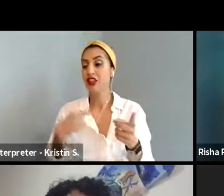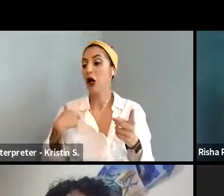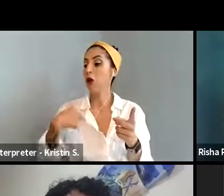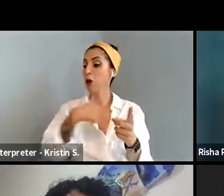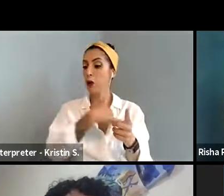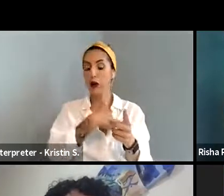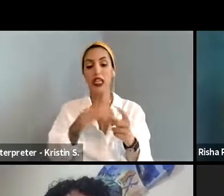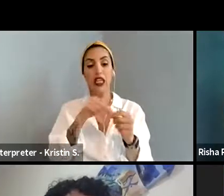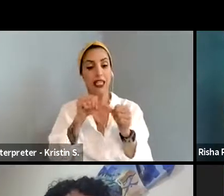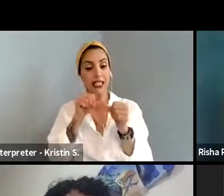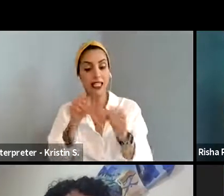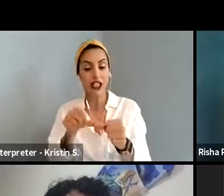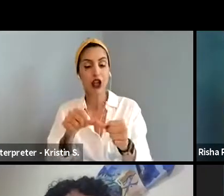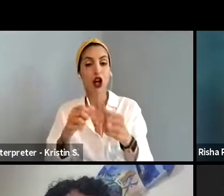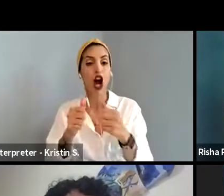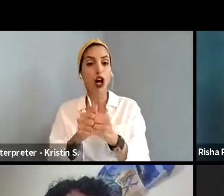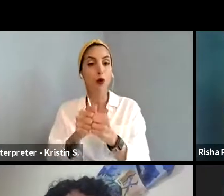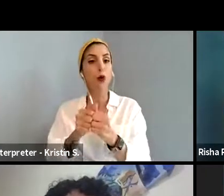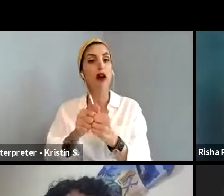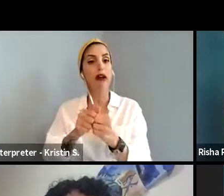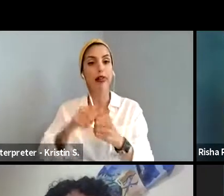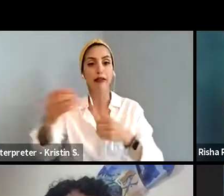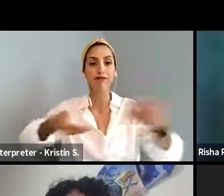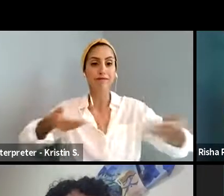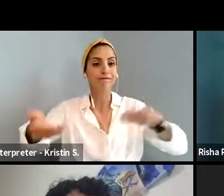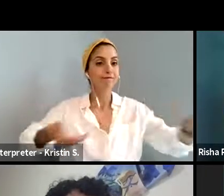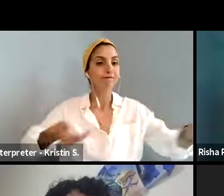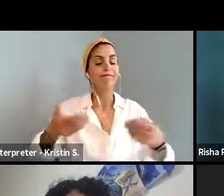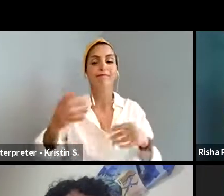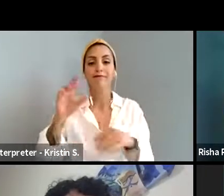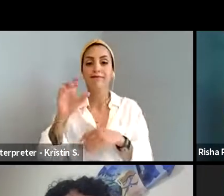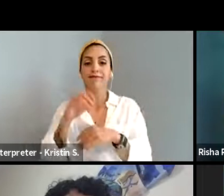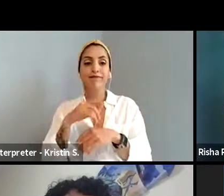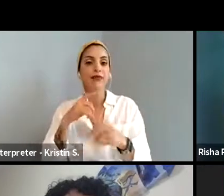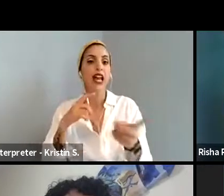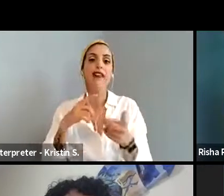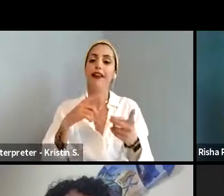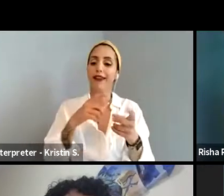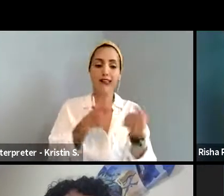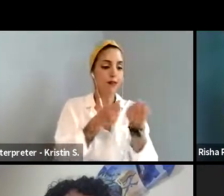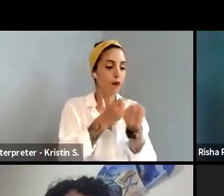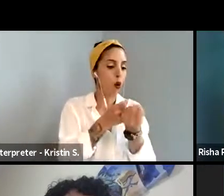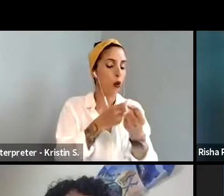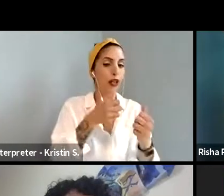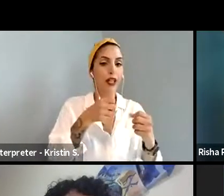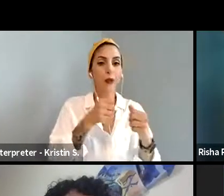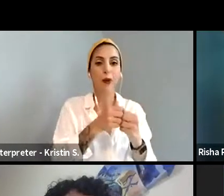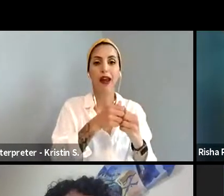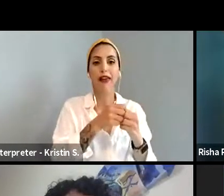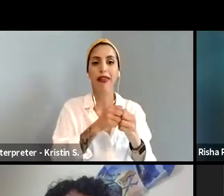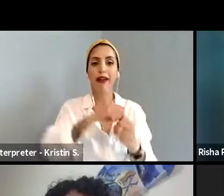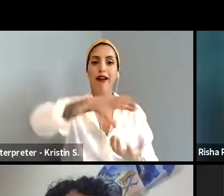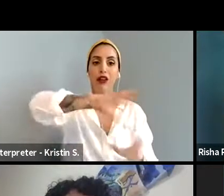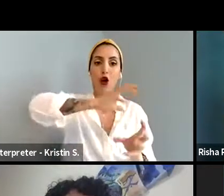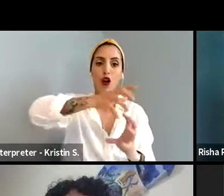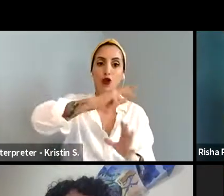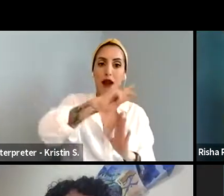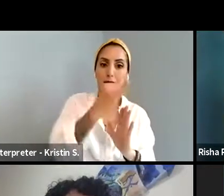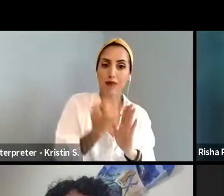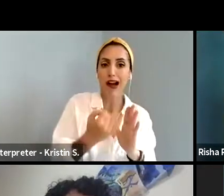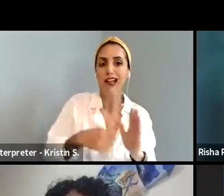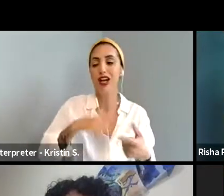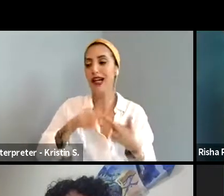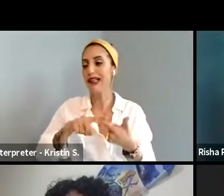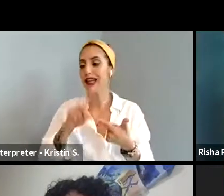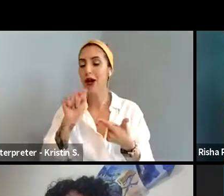commissioning idea. And again, here we're represented by National Black Theater, Park Avenue Armory, the Laundromat Project, Urban Bush Women. I